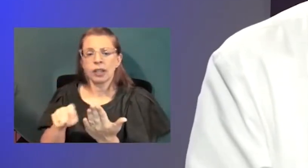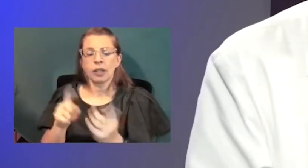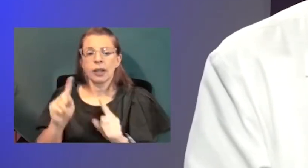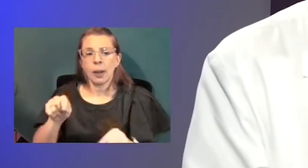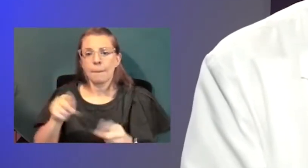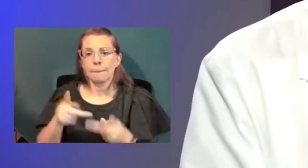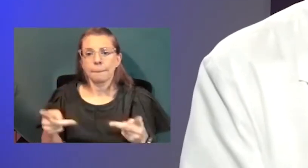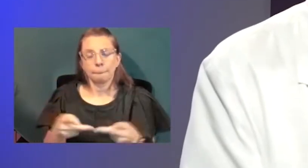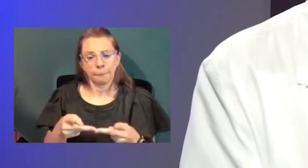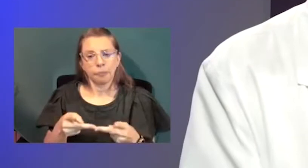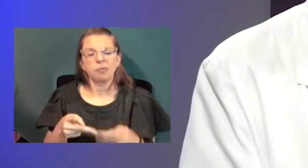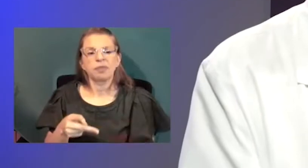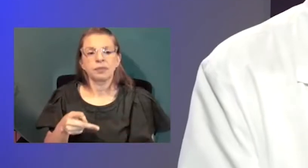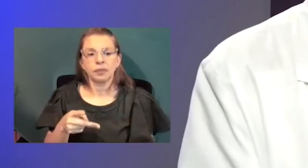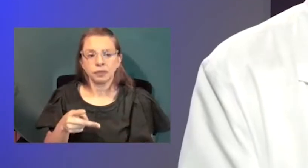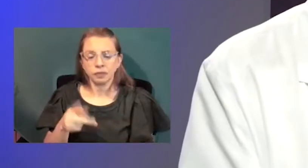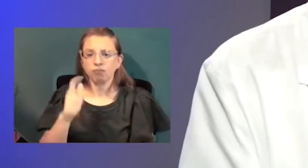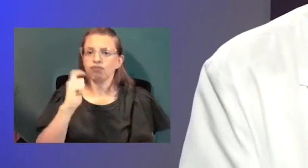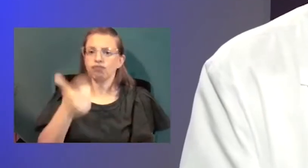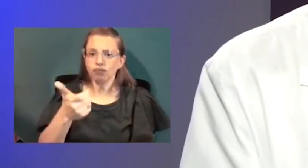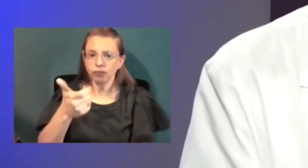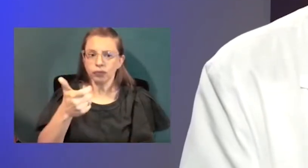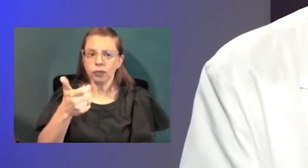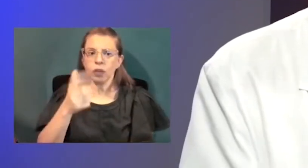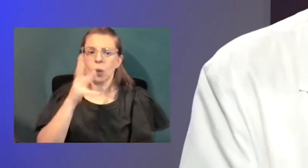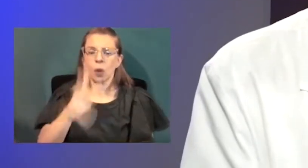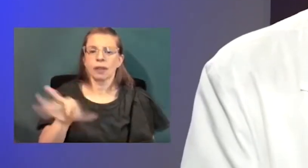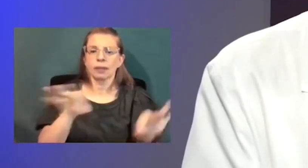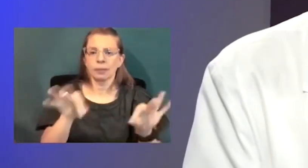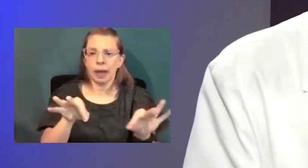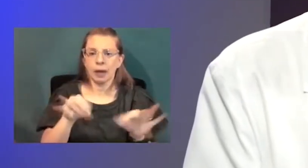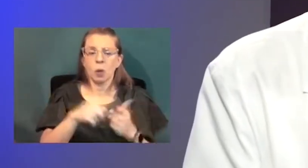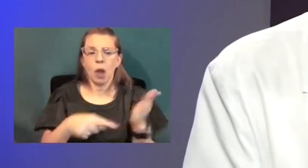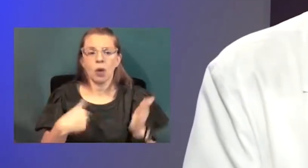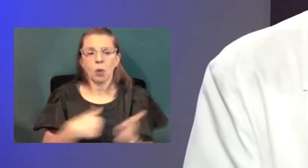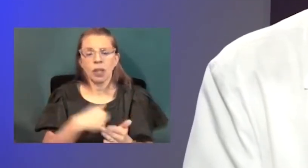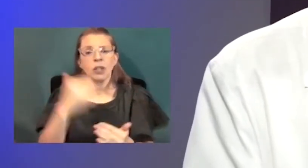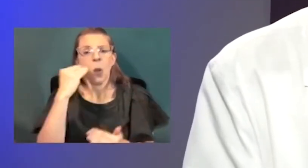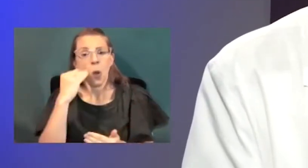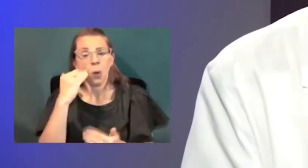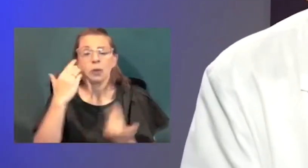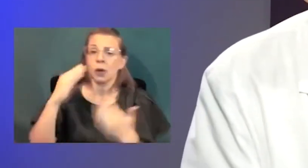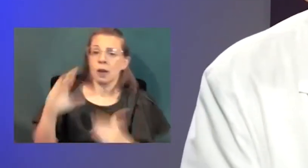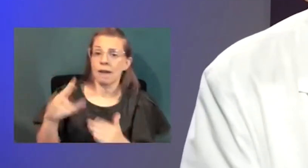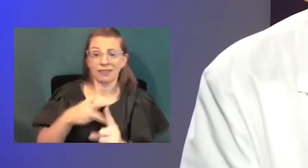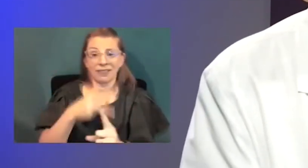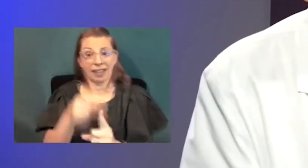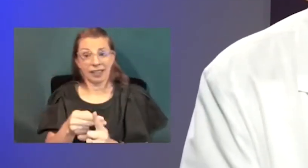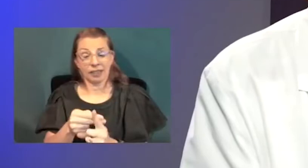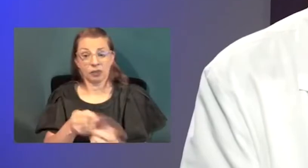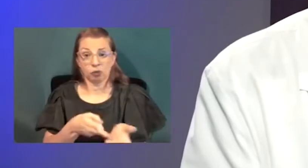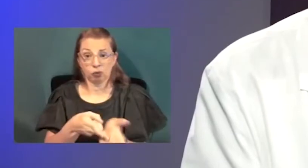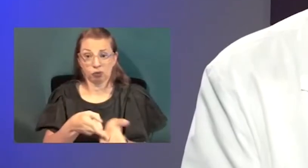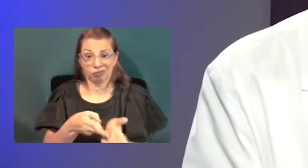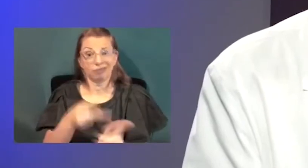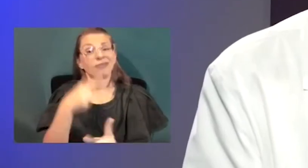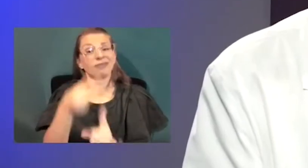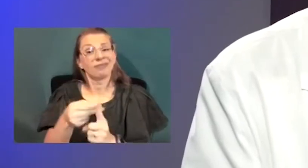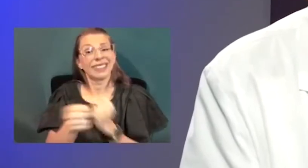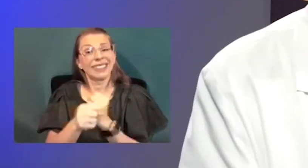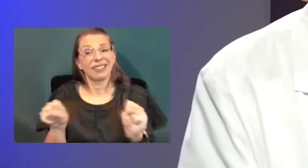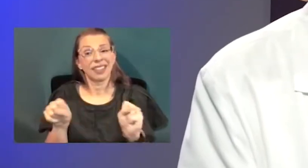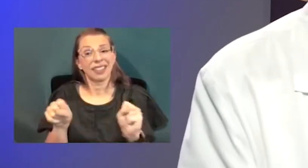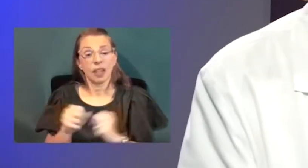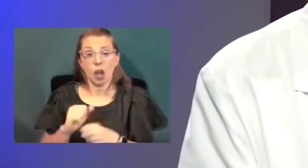tell you what we know and what we don't know. And here's the truth. Vaccines are safe. COVID